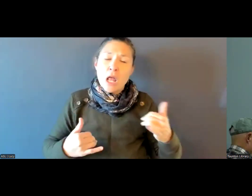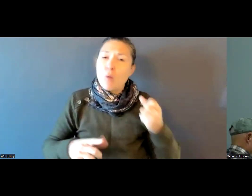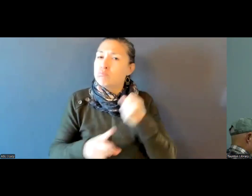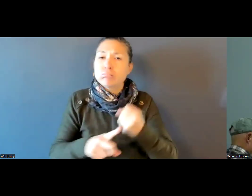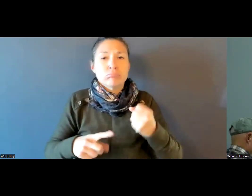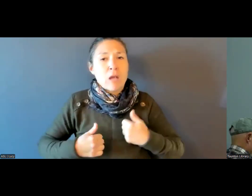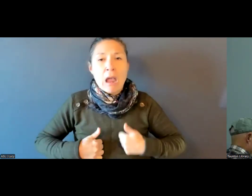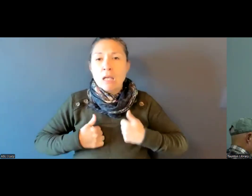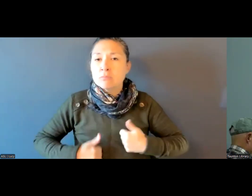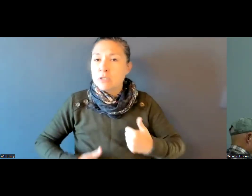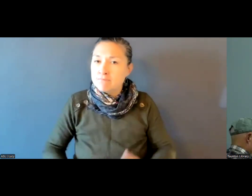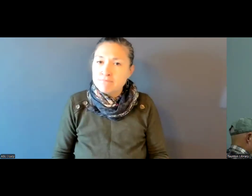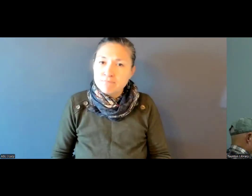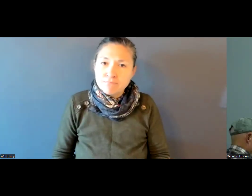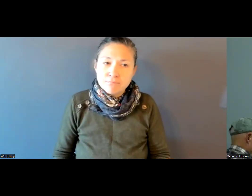in the yard.